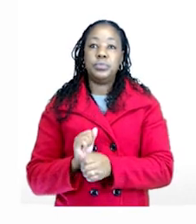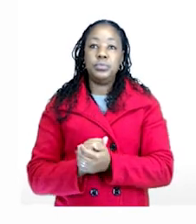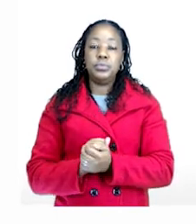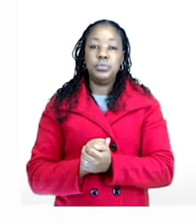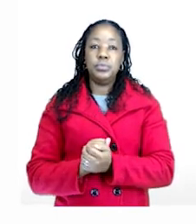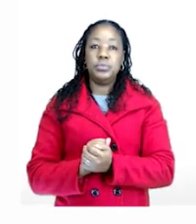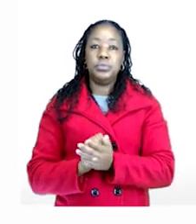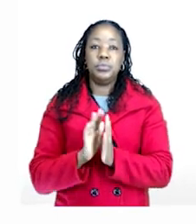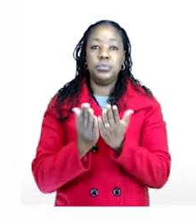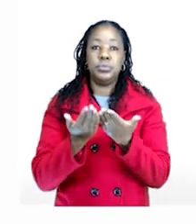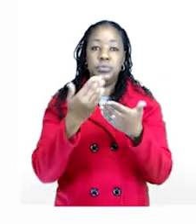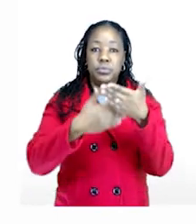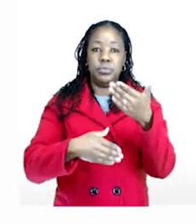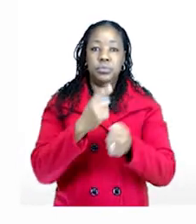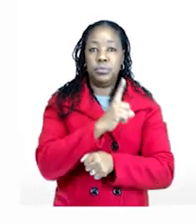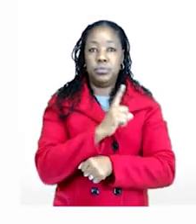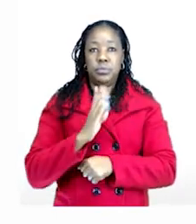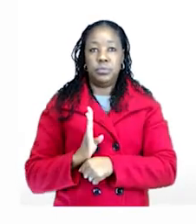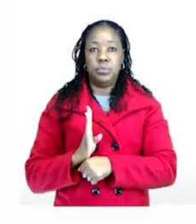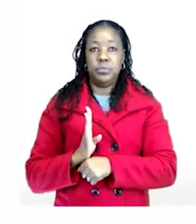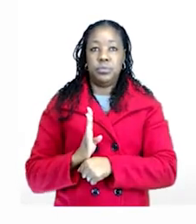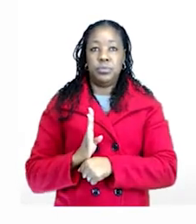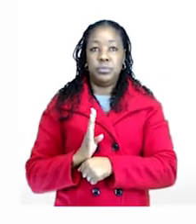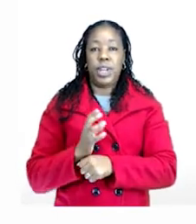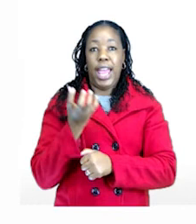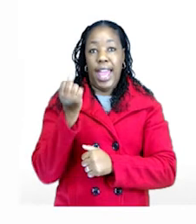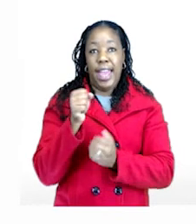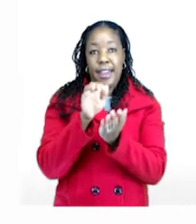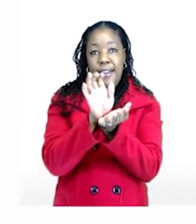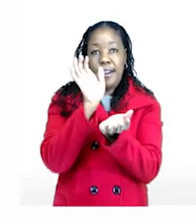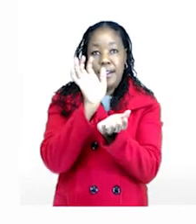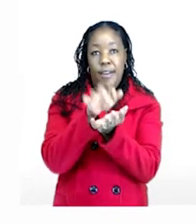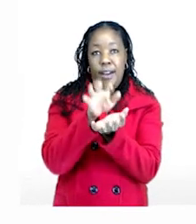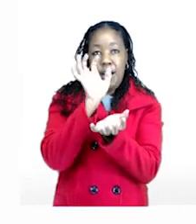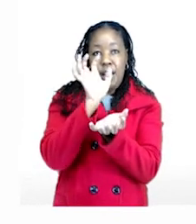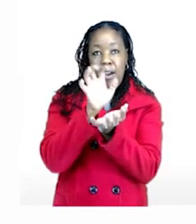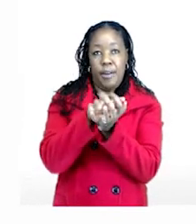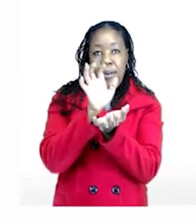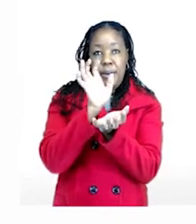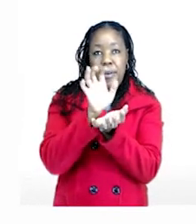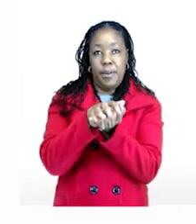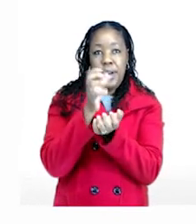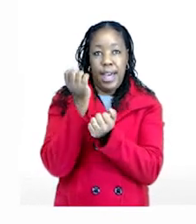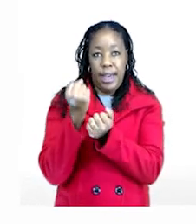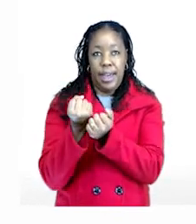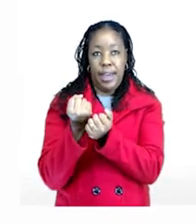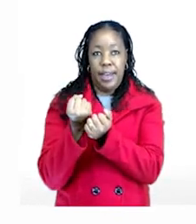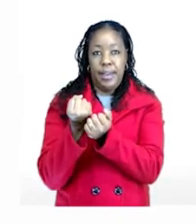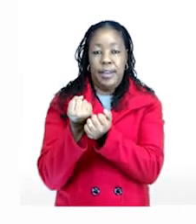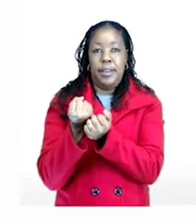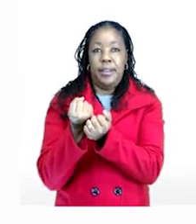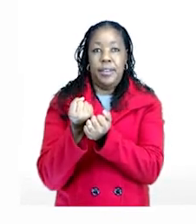On page 14, we have Ellie the alligator. Ellie the alligator loves to